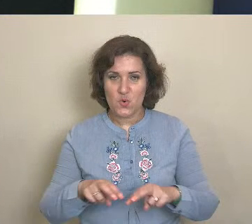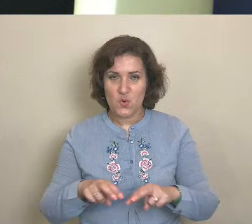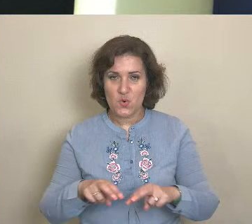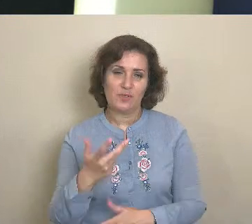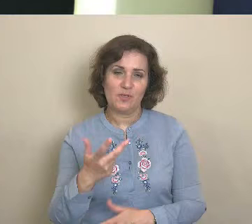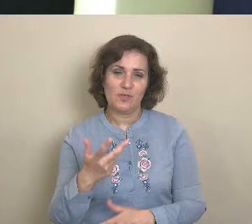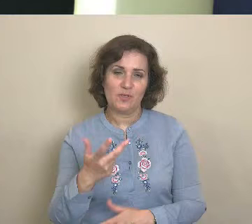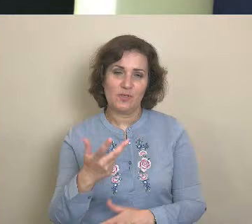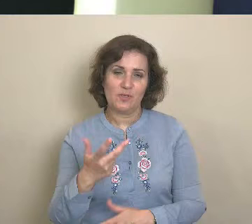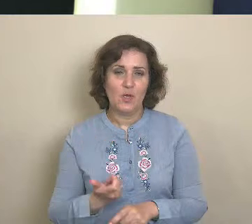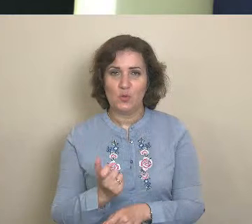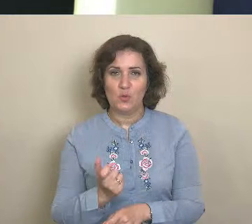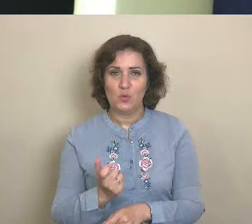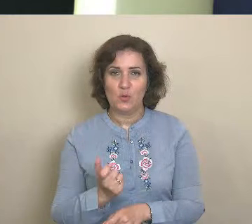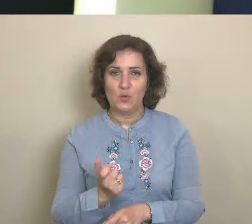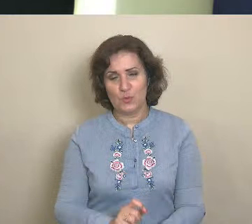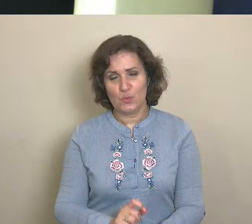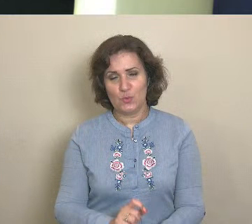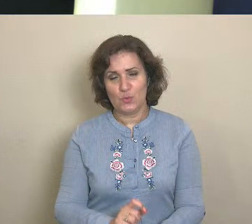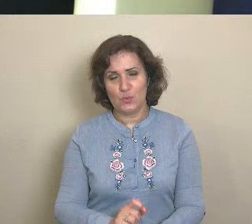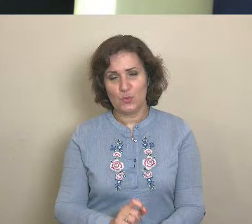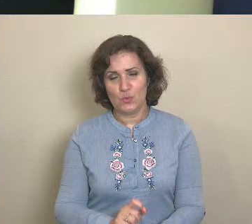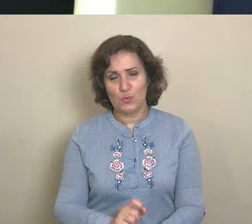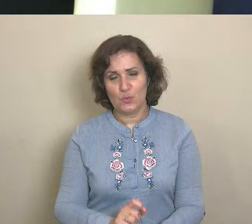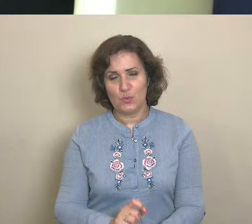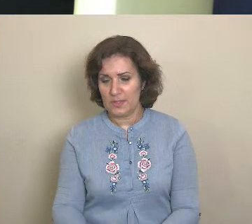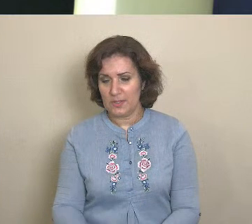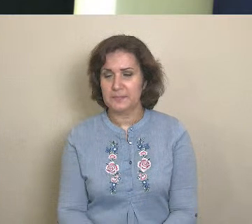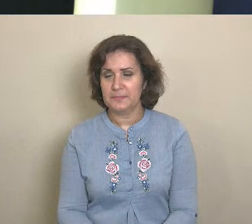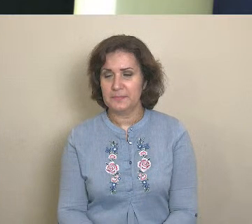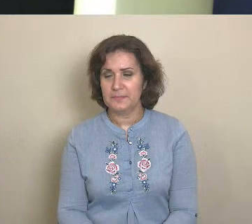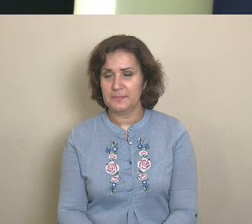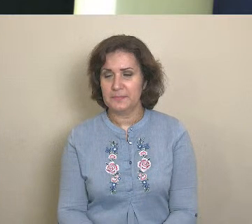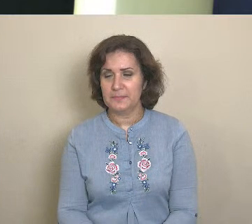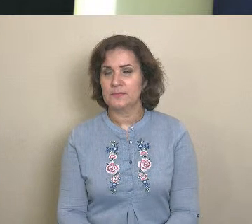the complaints to be submitted within 2 days. That's very short.